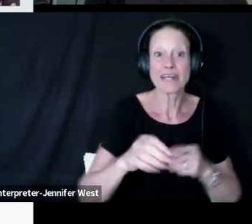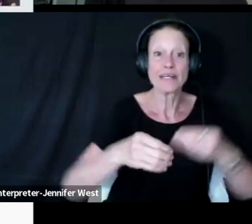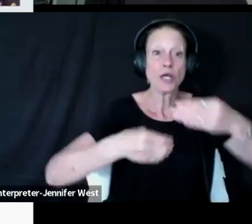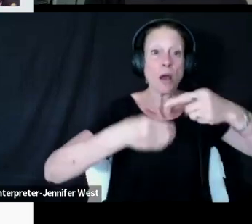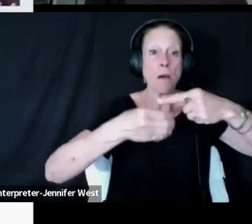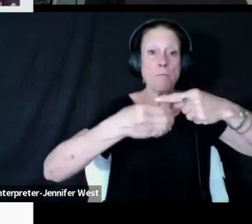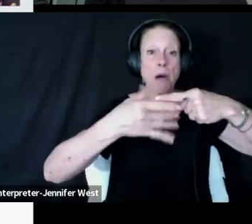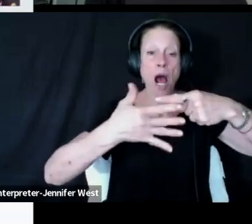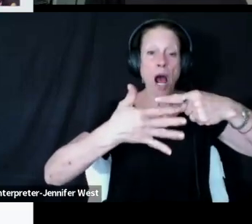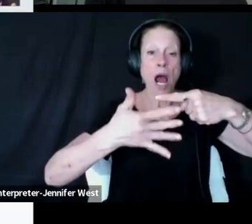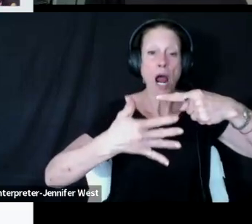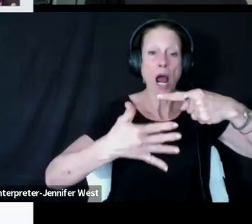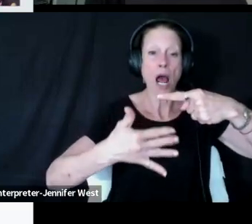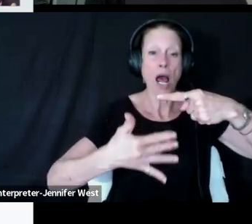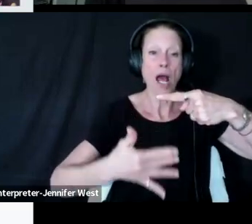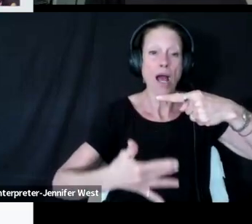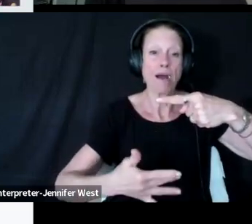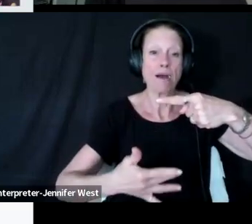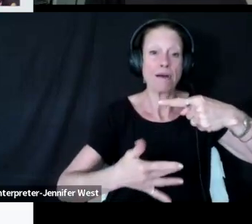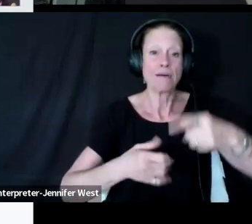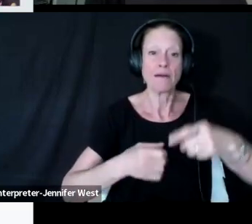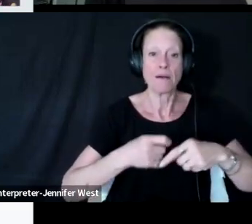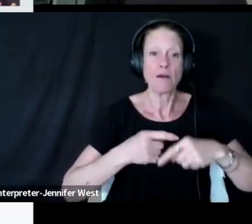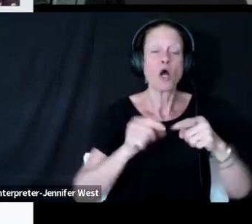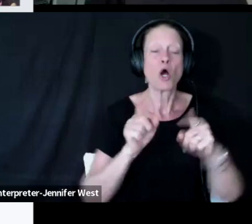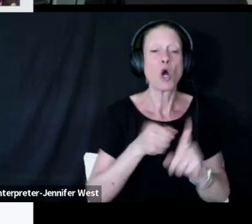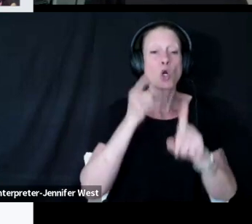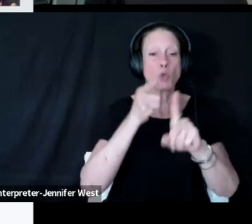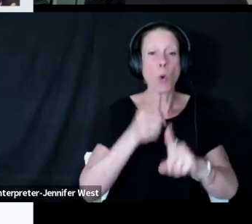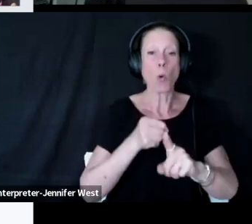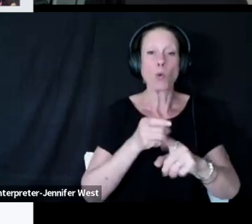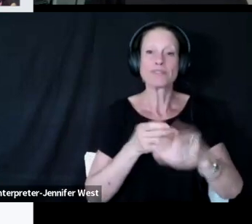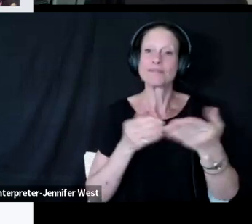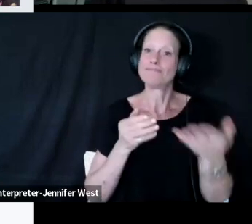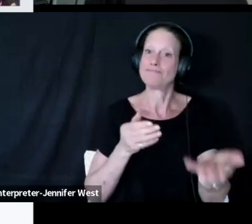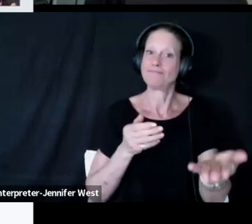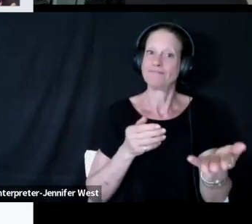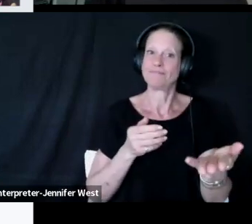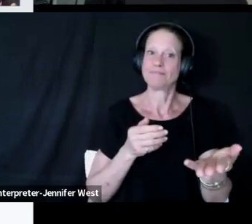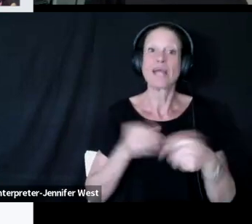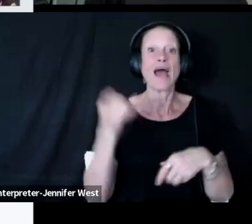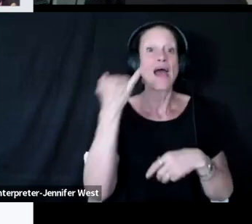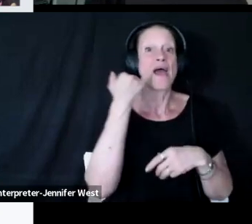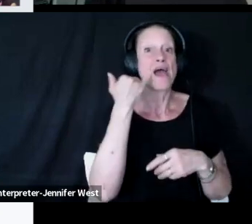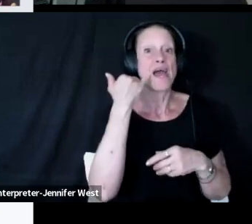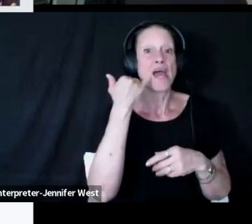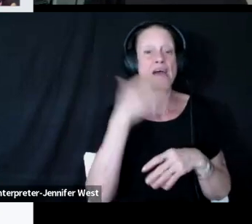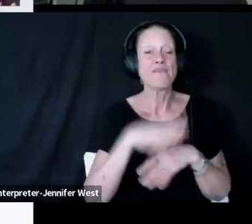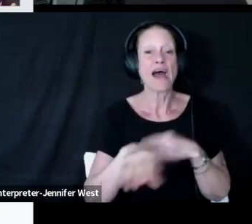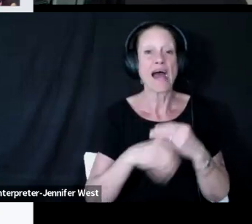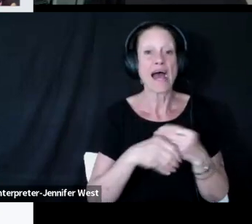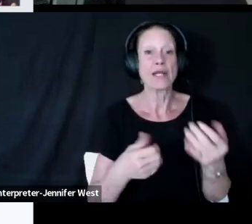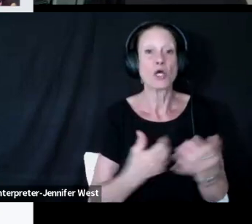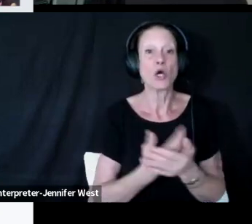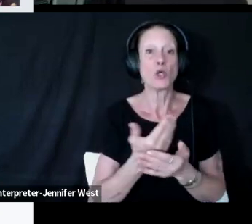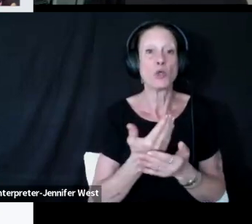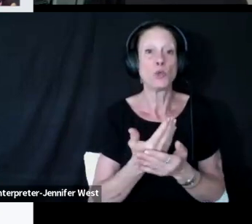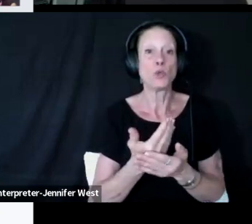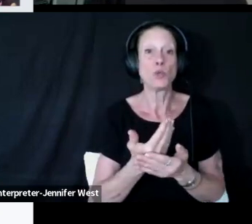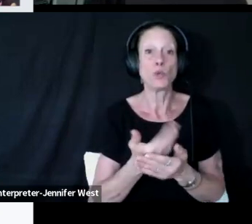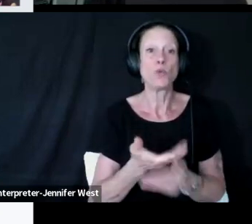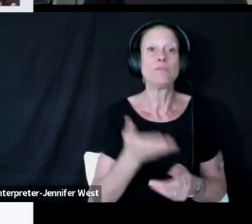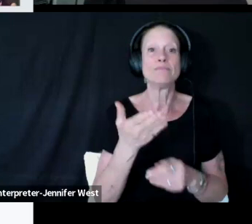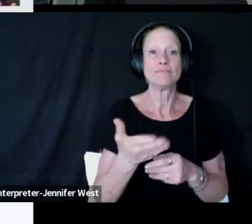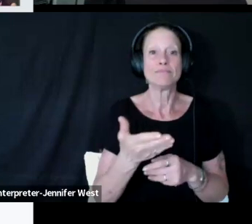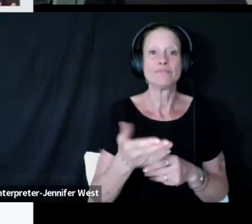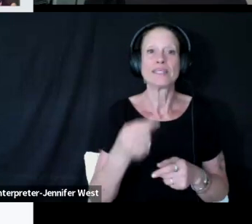a subcategory under About Me called Goals. Now, if I go to add a new entry, it'll say Goals. In